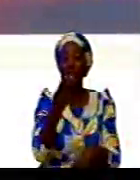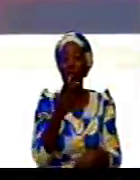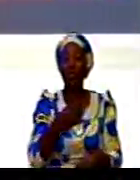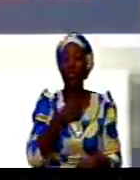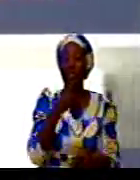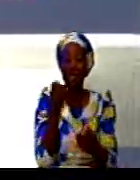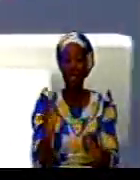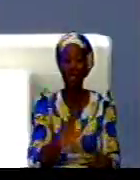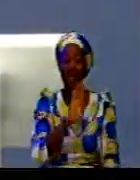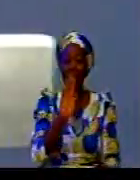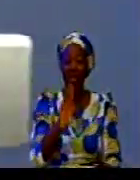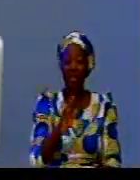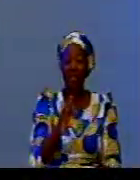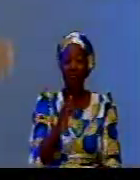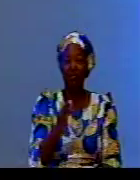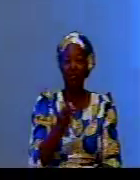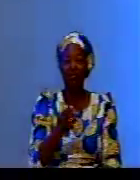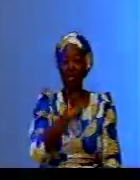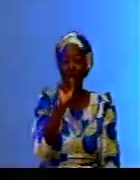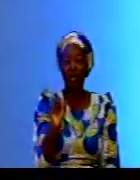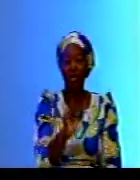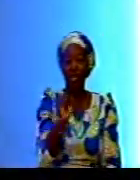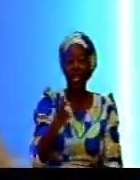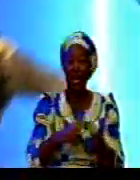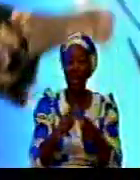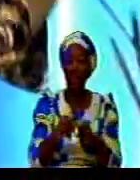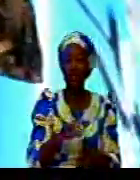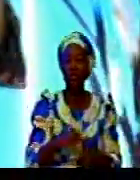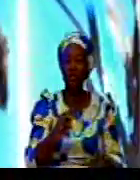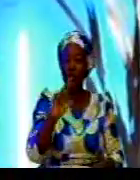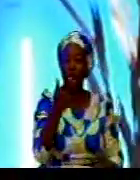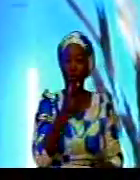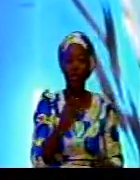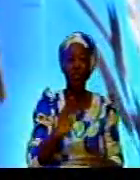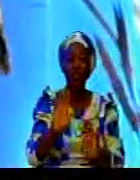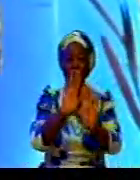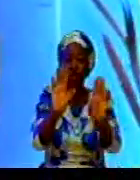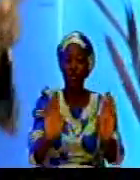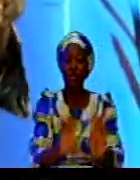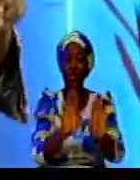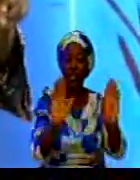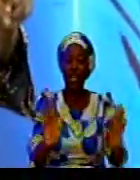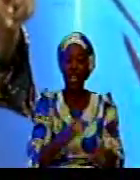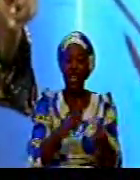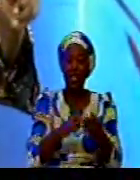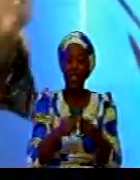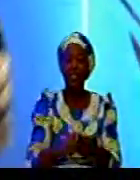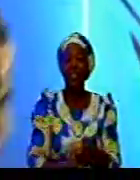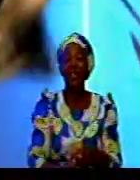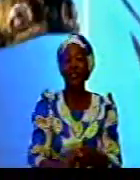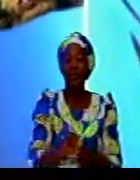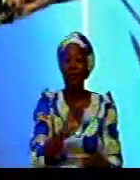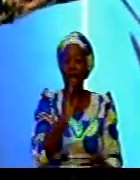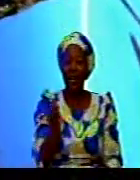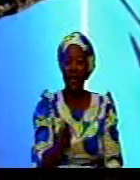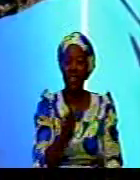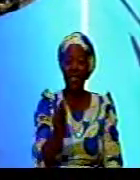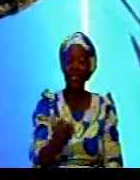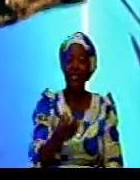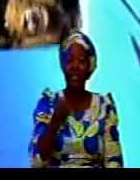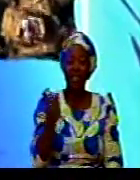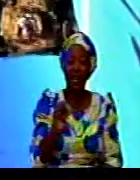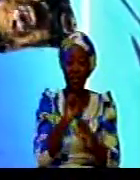to celebrate on the second Saturday and on the third Sunday. And from